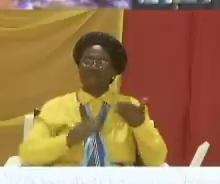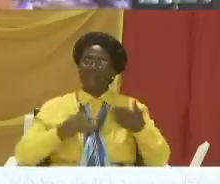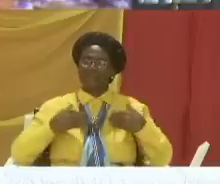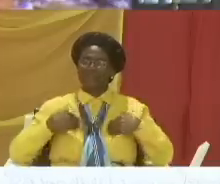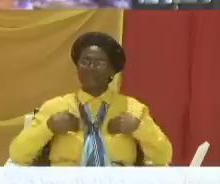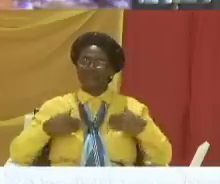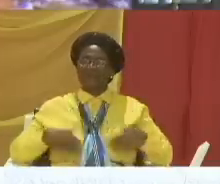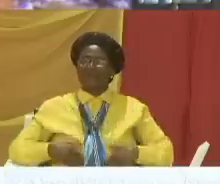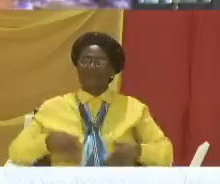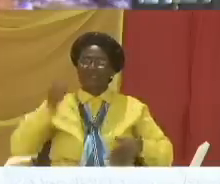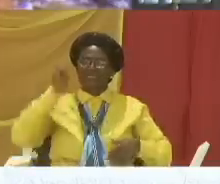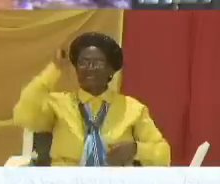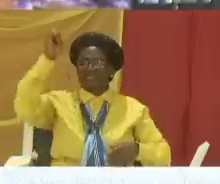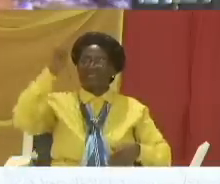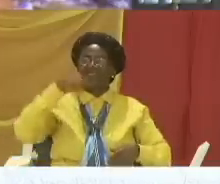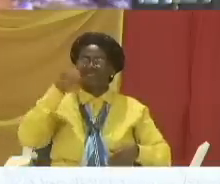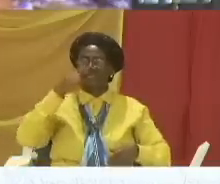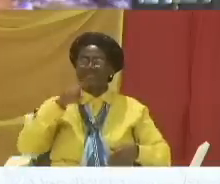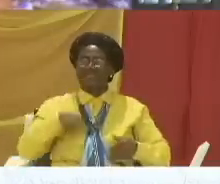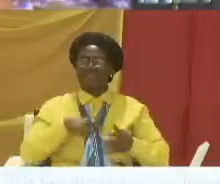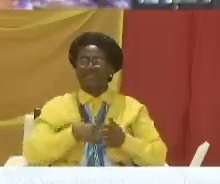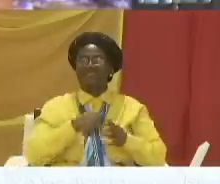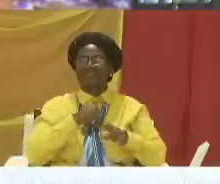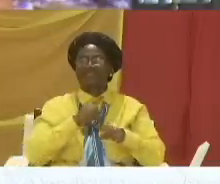he said, this time round,